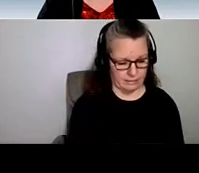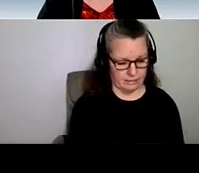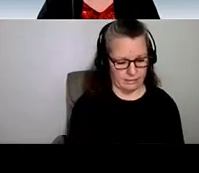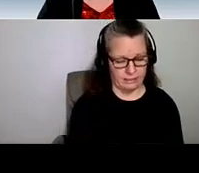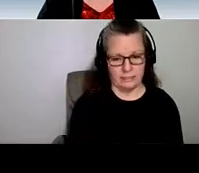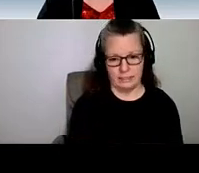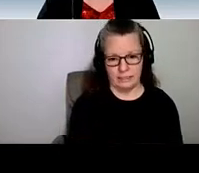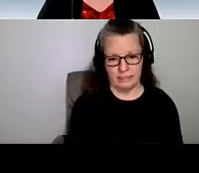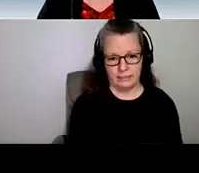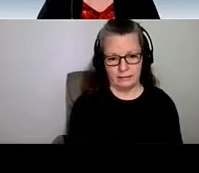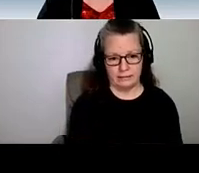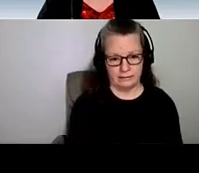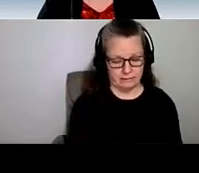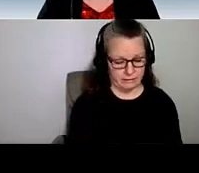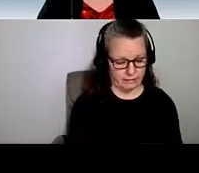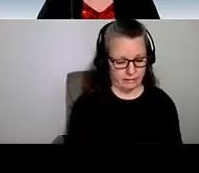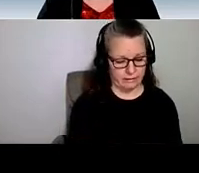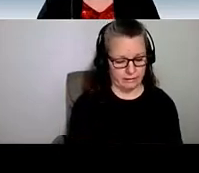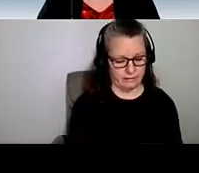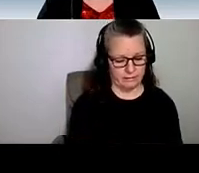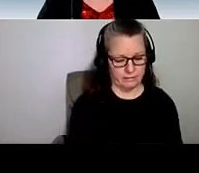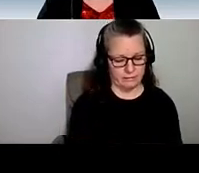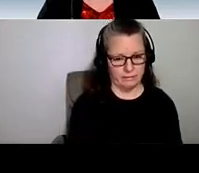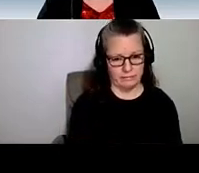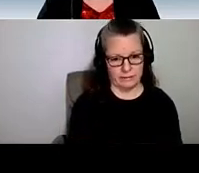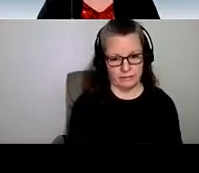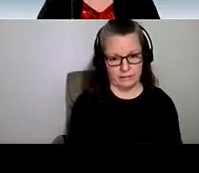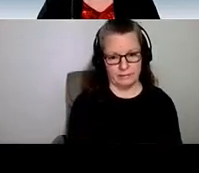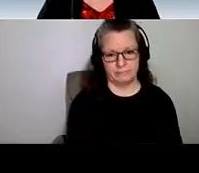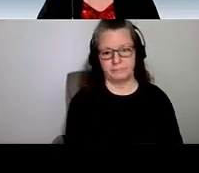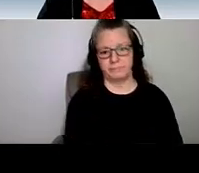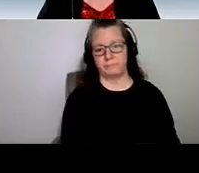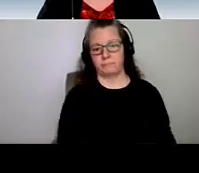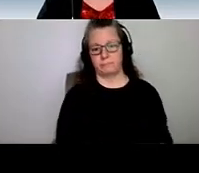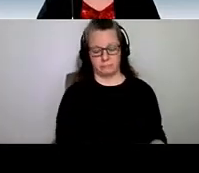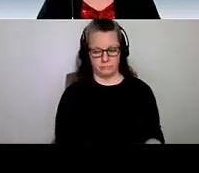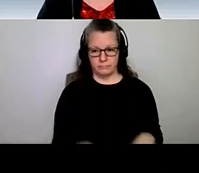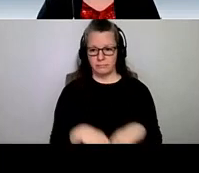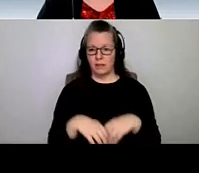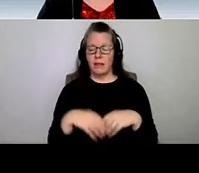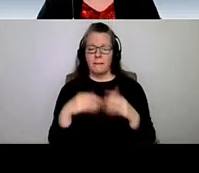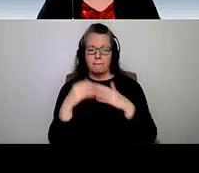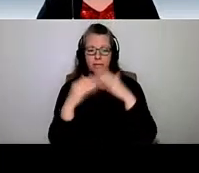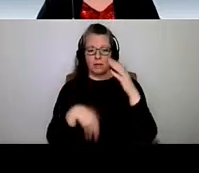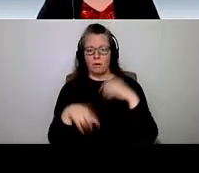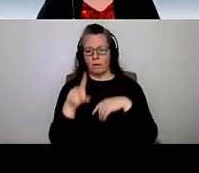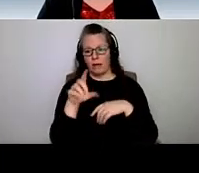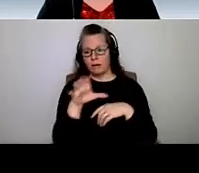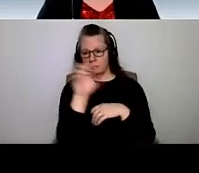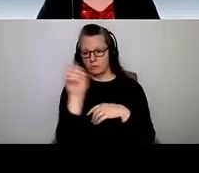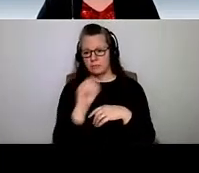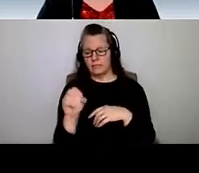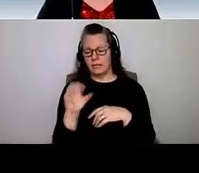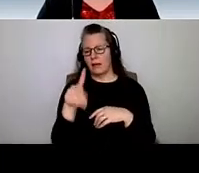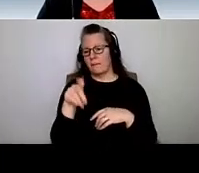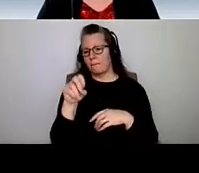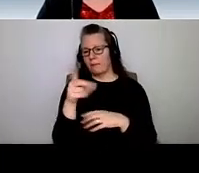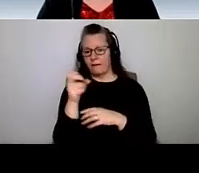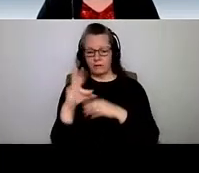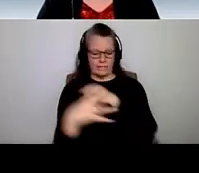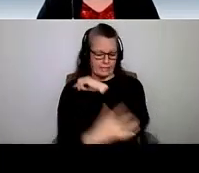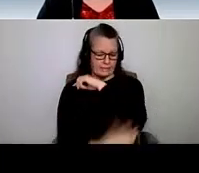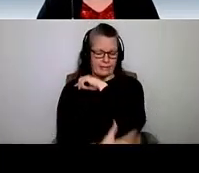55% of the patients that we see are at or below 100% of the federal poverty level. And unlike